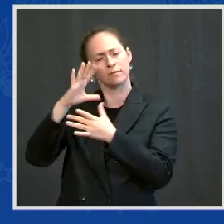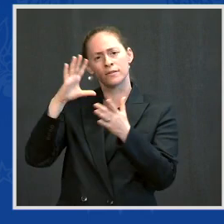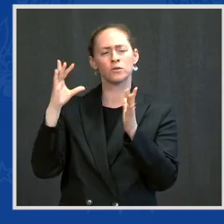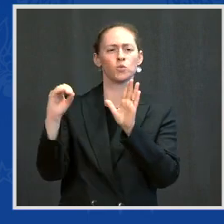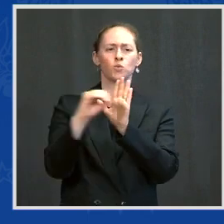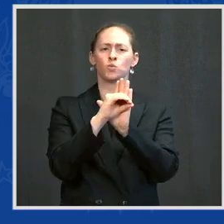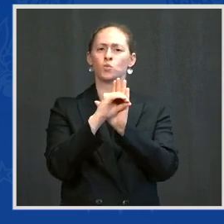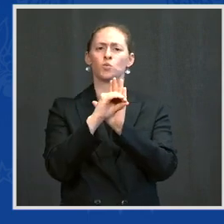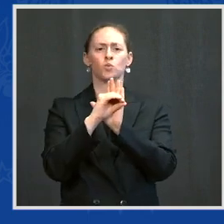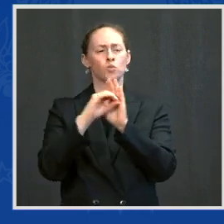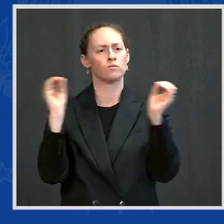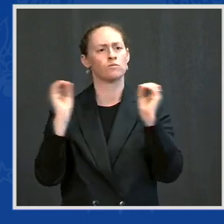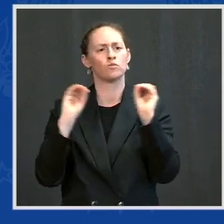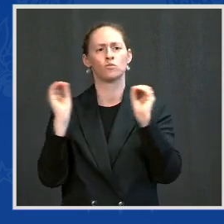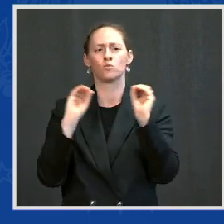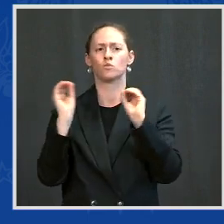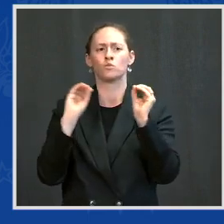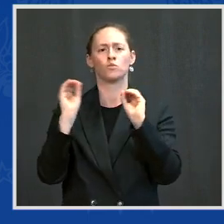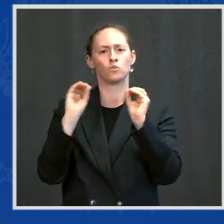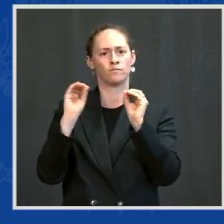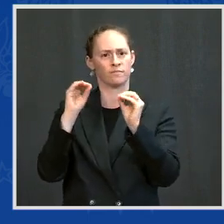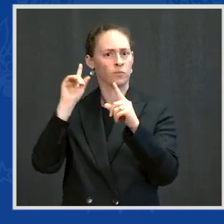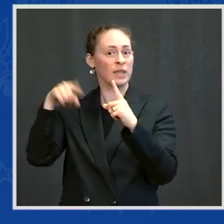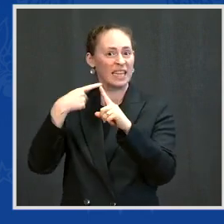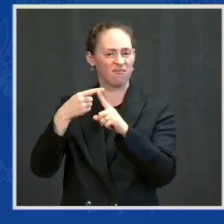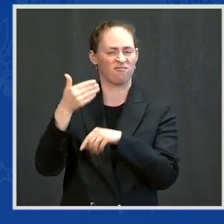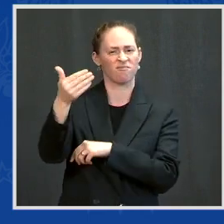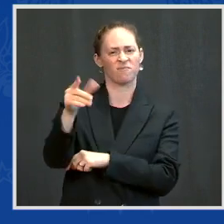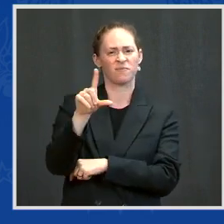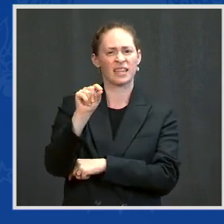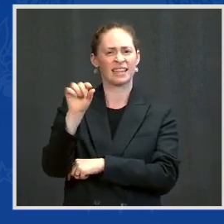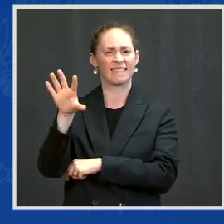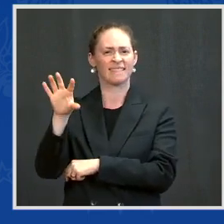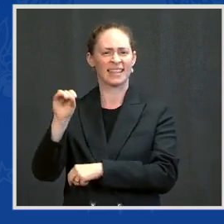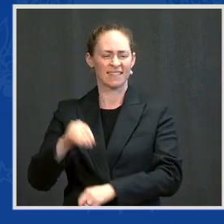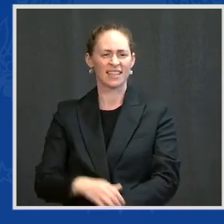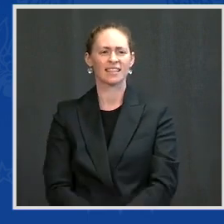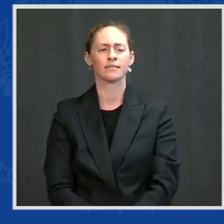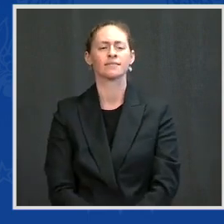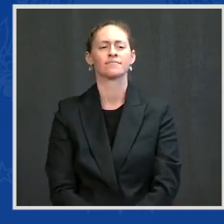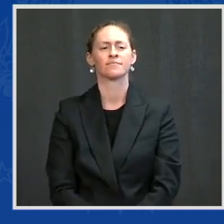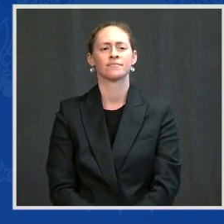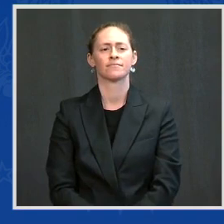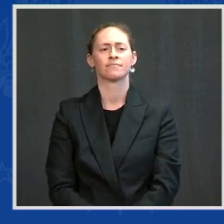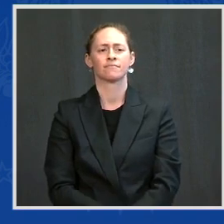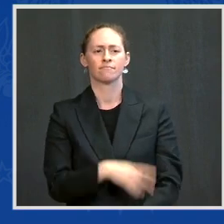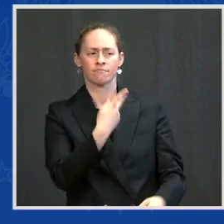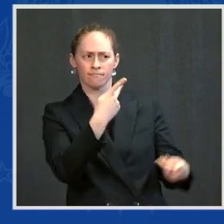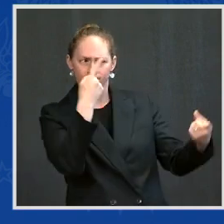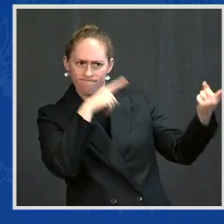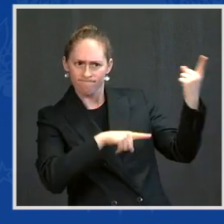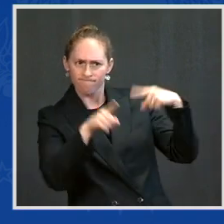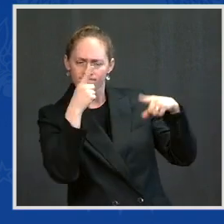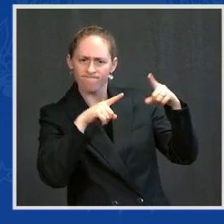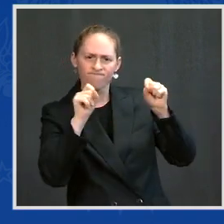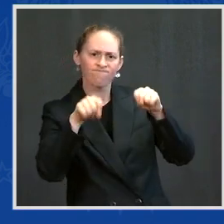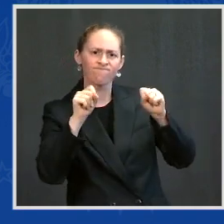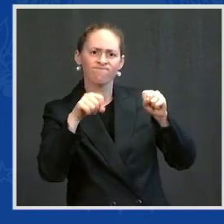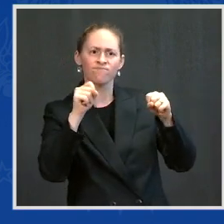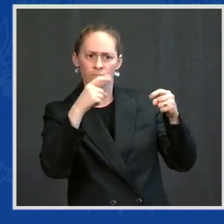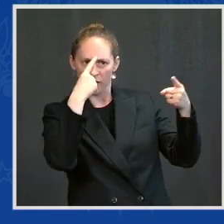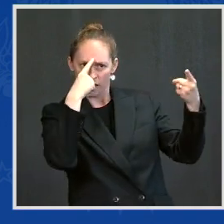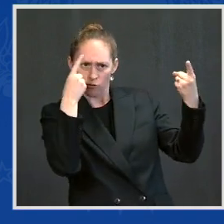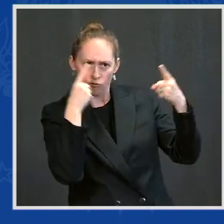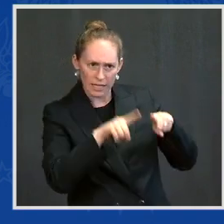And we're going to work together both to mobilize climate finance for developing countries and to make sure that international financing